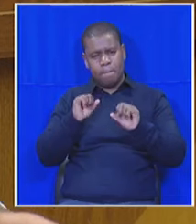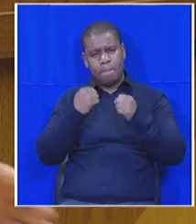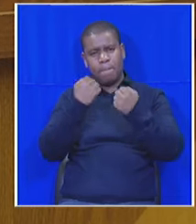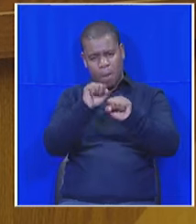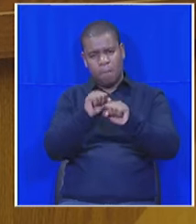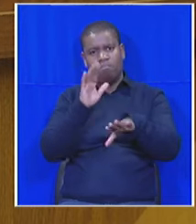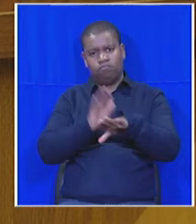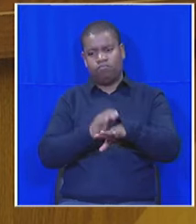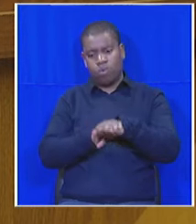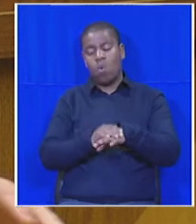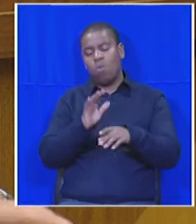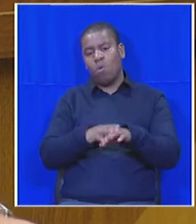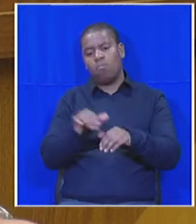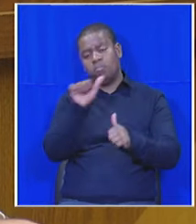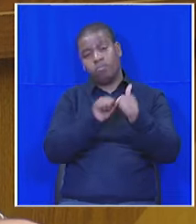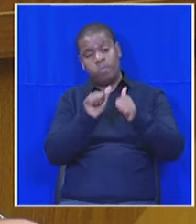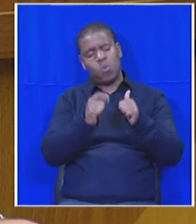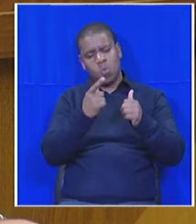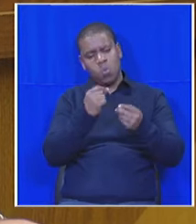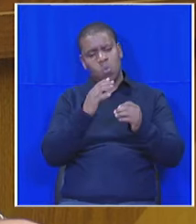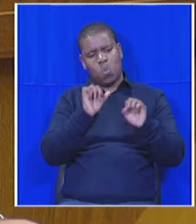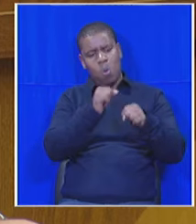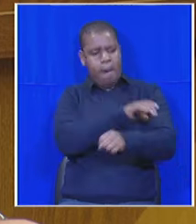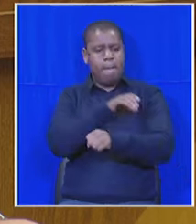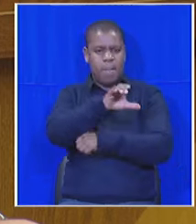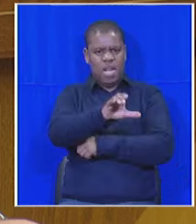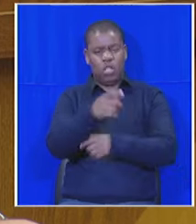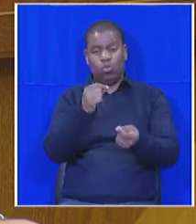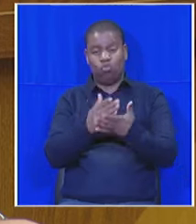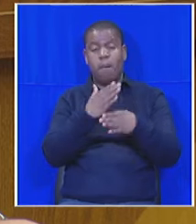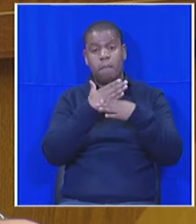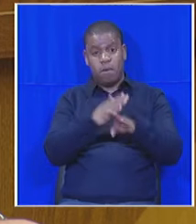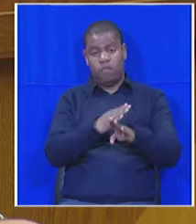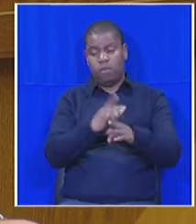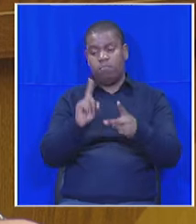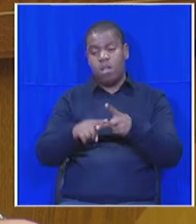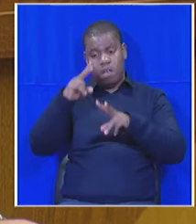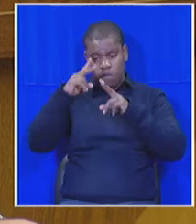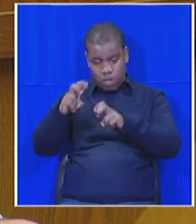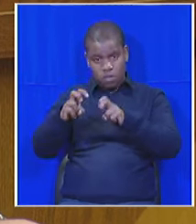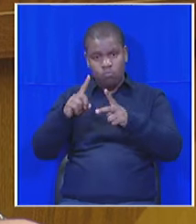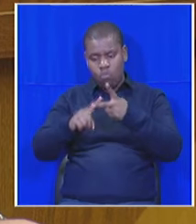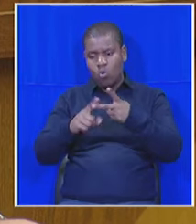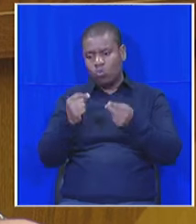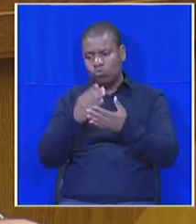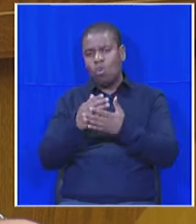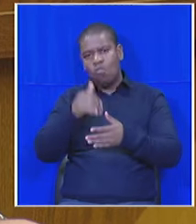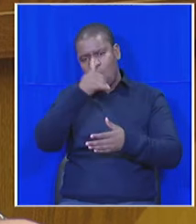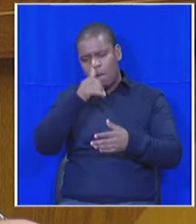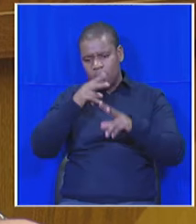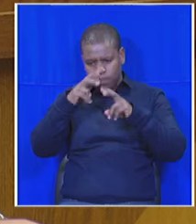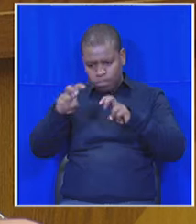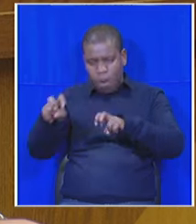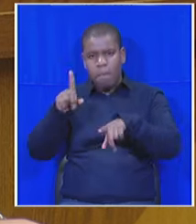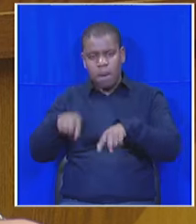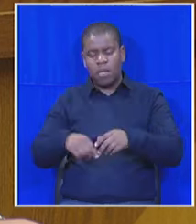is to return SAPS to deal with its core mandate of prevention, investigation, and combating of crime. It includes